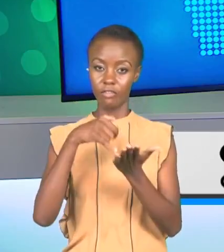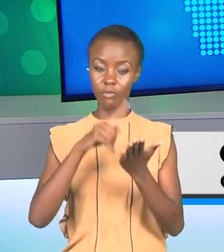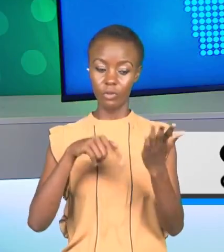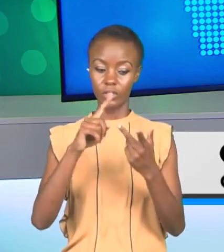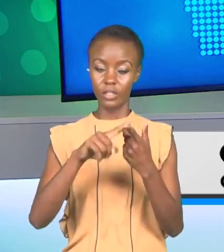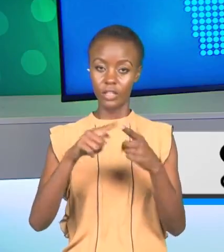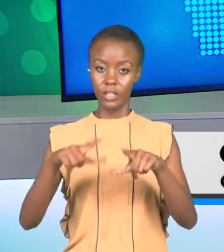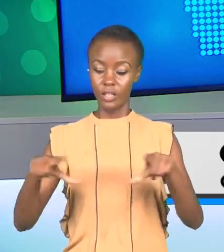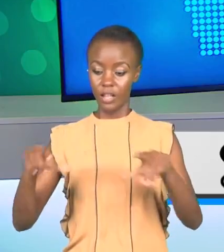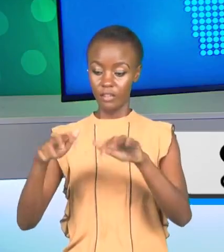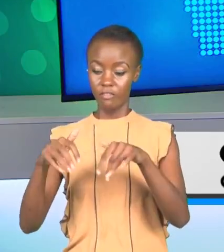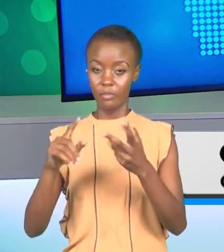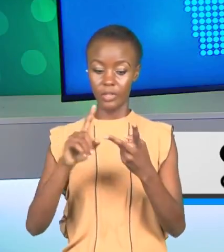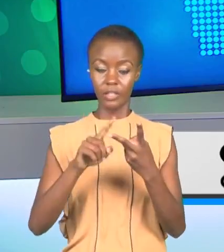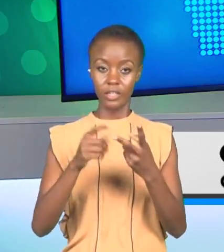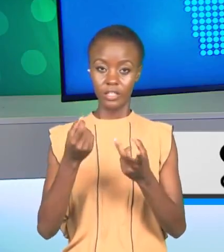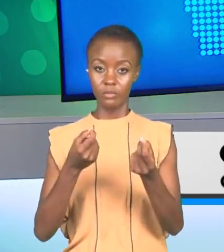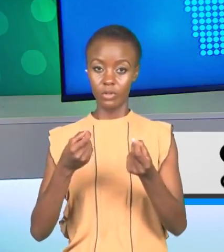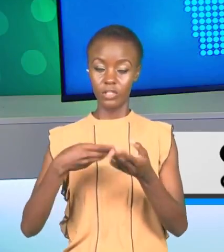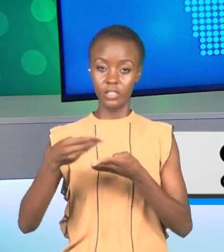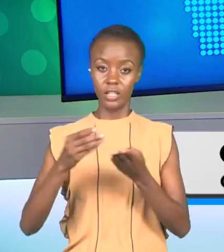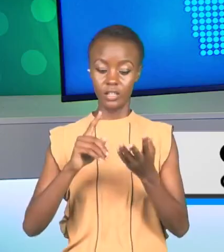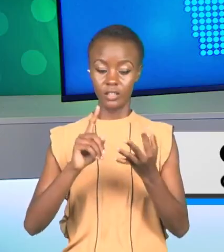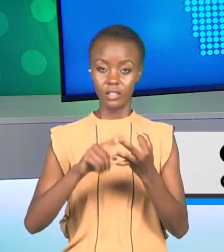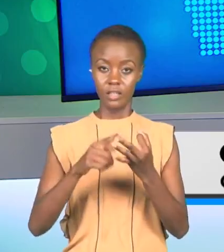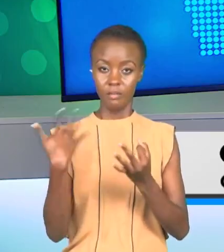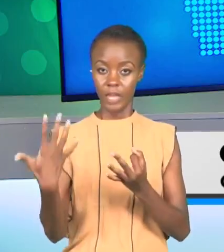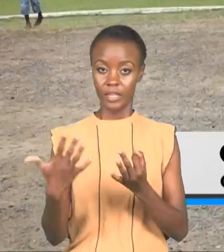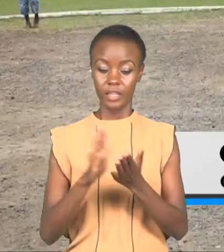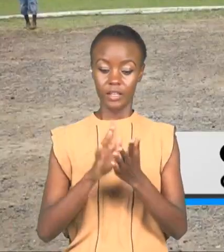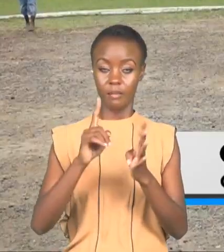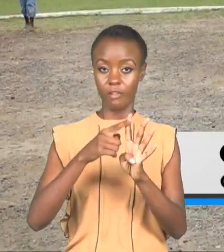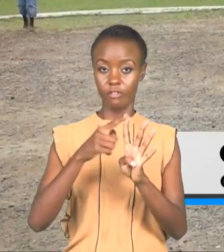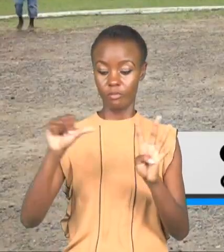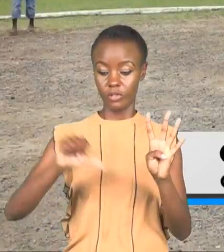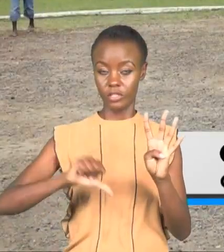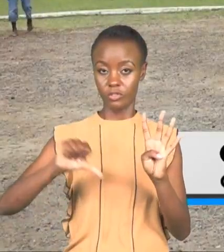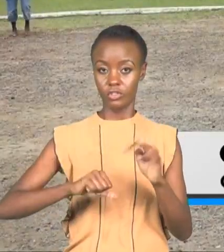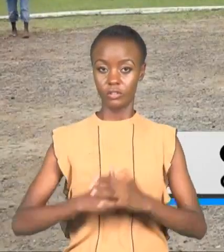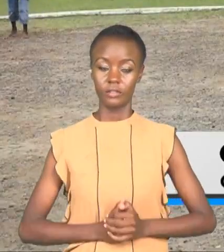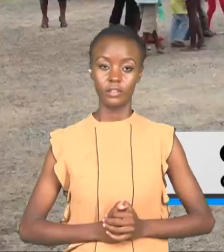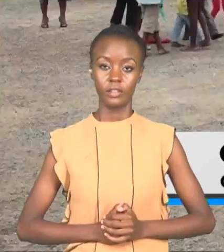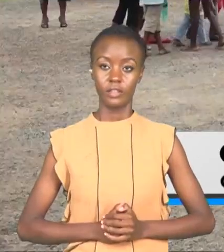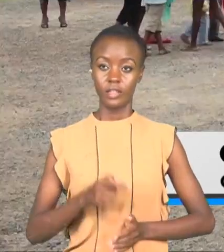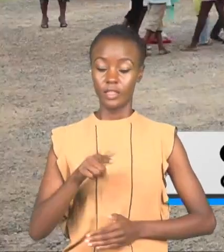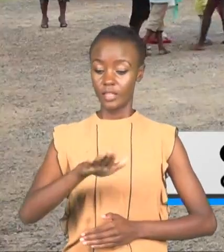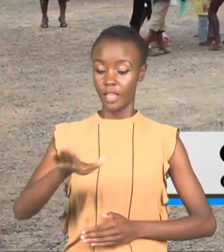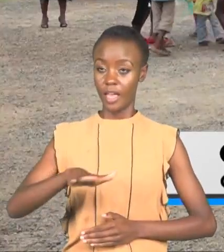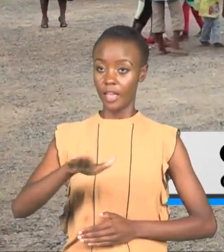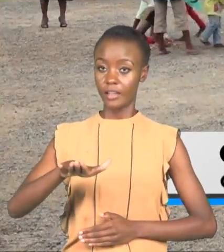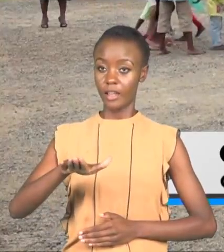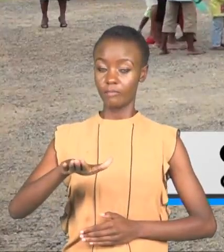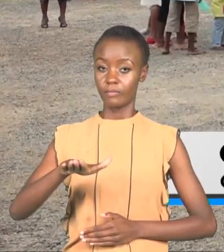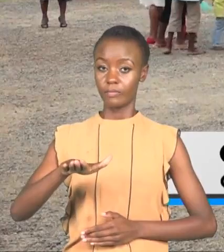in plantations, small trade, begging, and soliciting. At this transit centre on the outskirts of the Gabonese